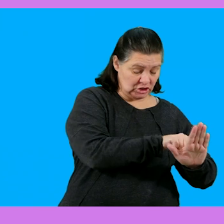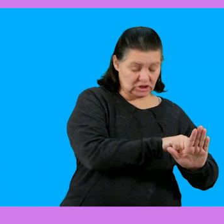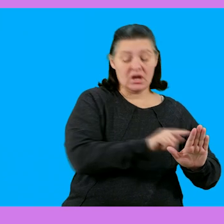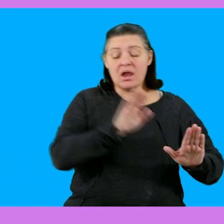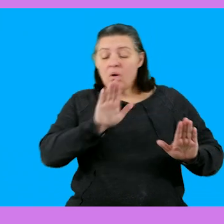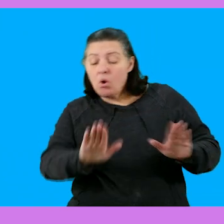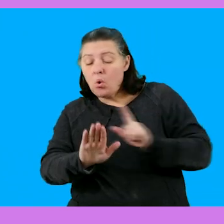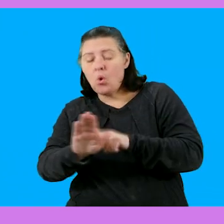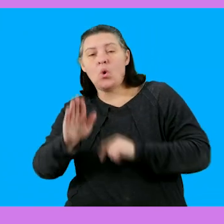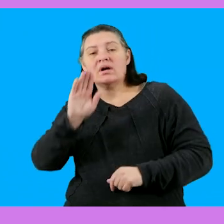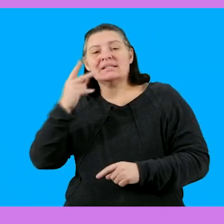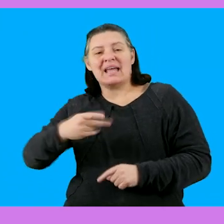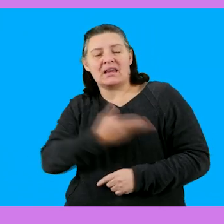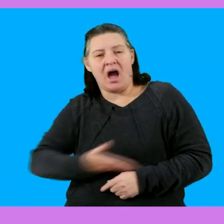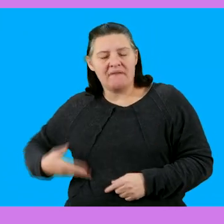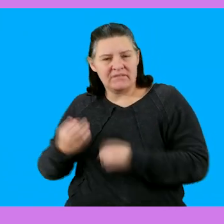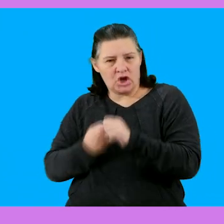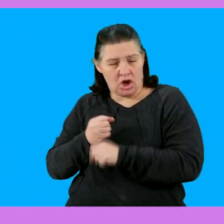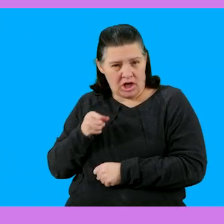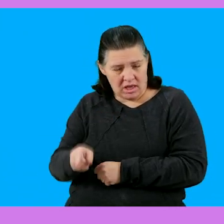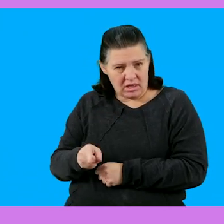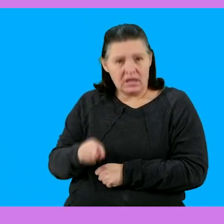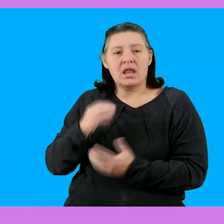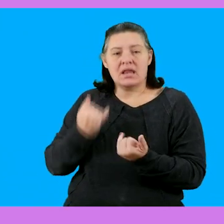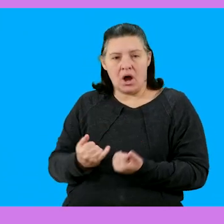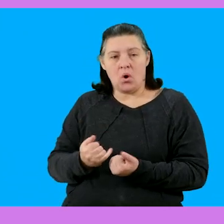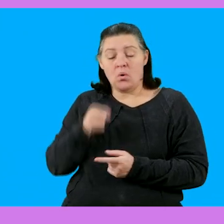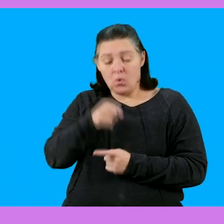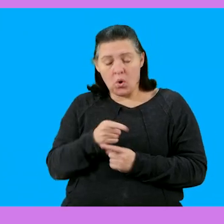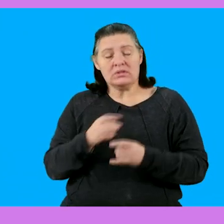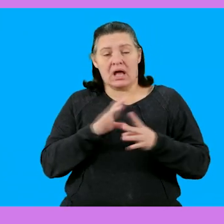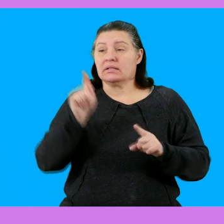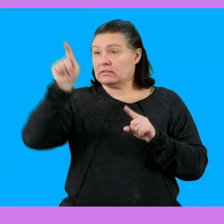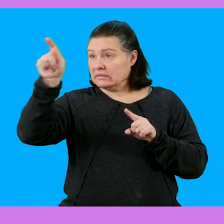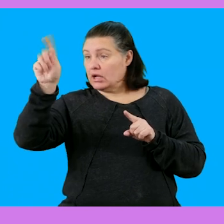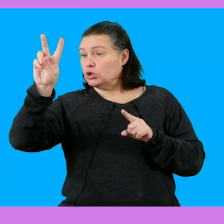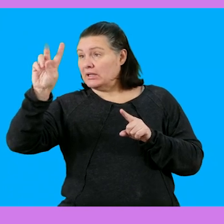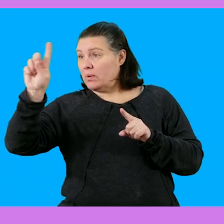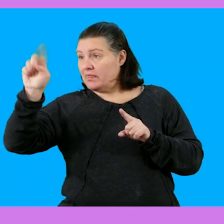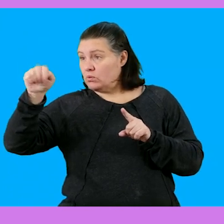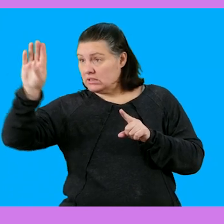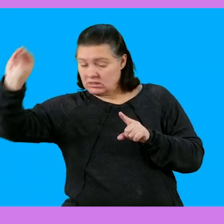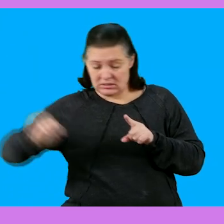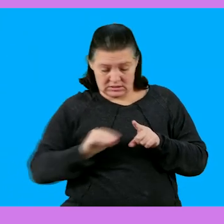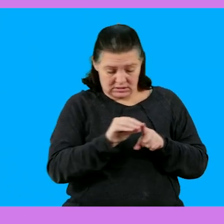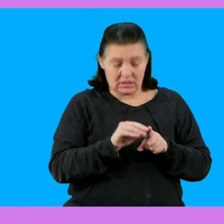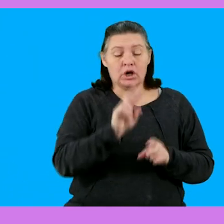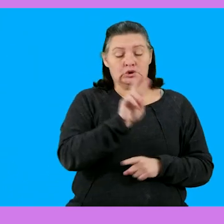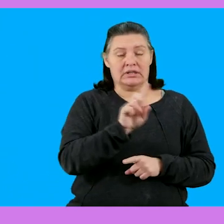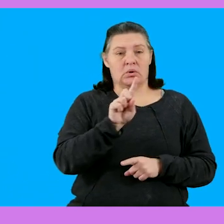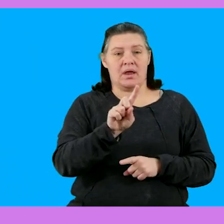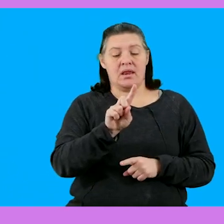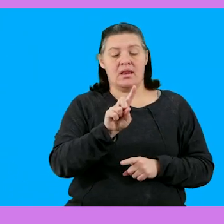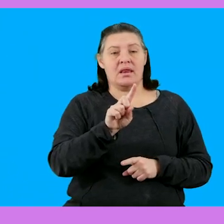to happen now? Now my principal amount becomes 21,000 rand. How did I get that? I took